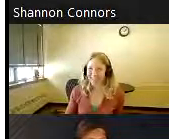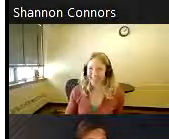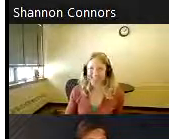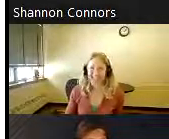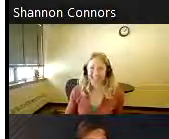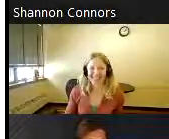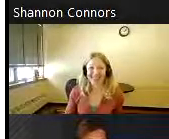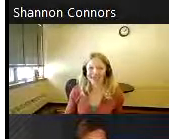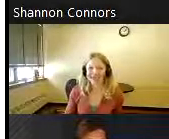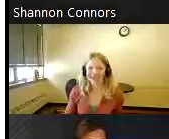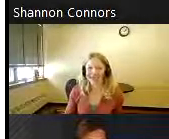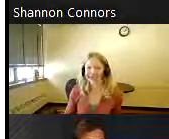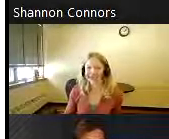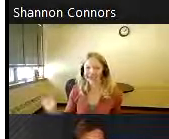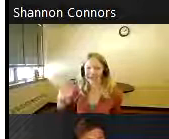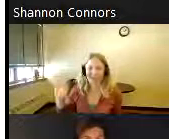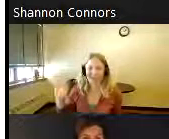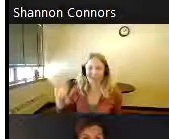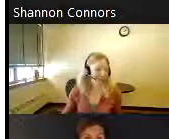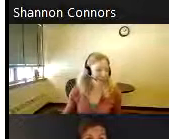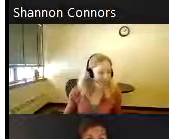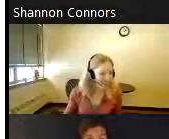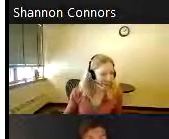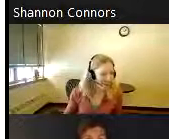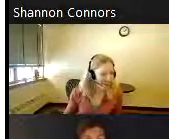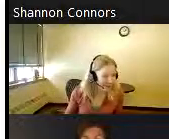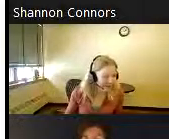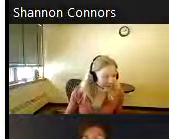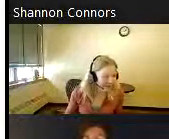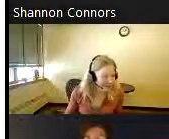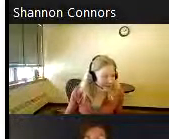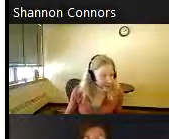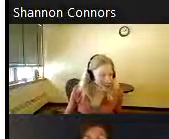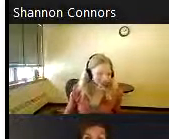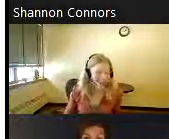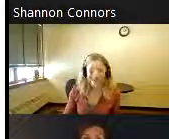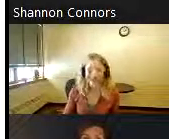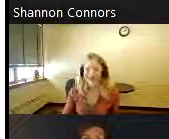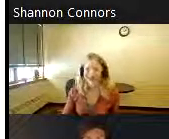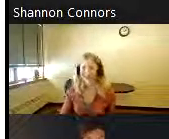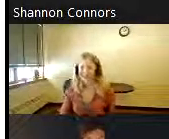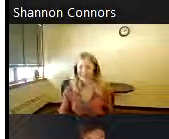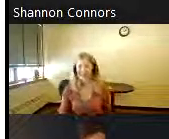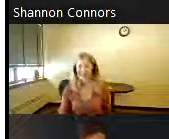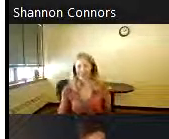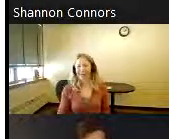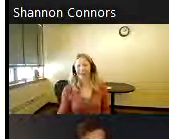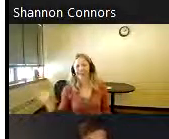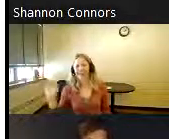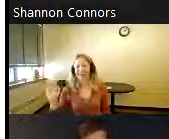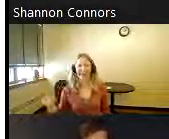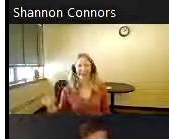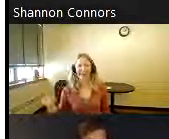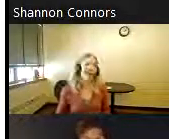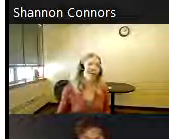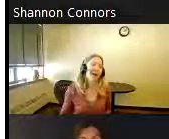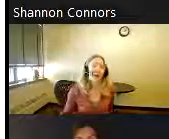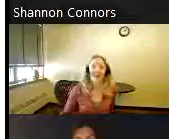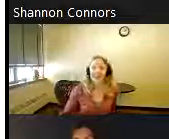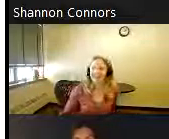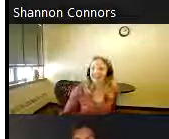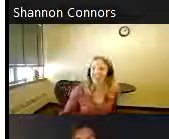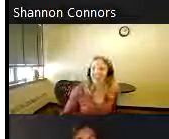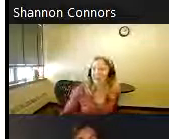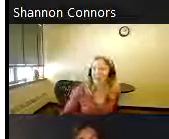Awesome. That is it. Thank you so much, Stephen. Thank you everyone who attended and everyone who has stuck on. We still have a good group of folks, and so